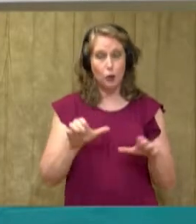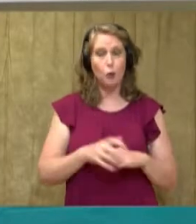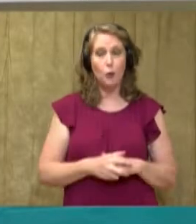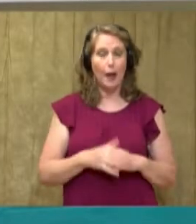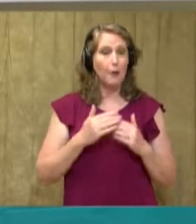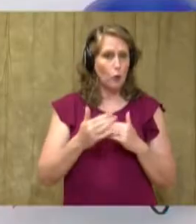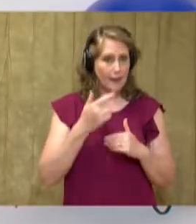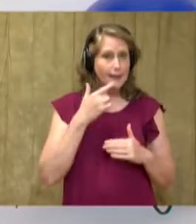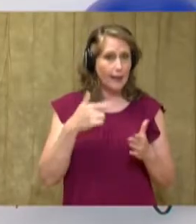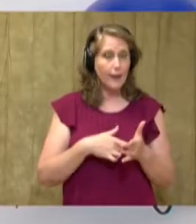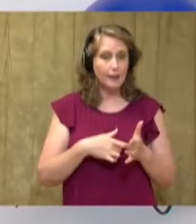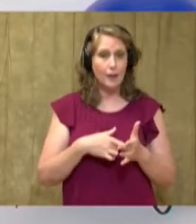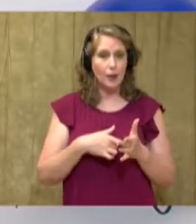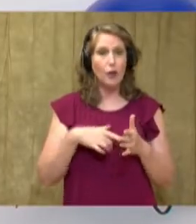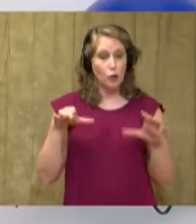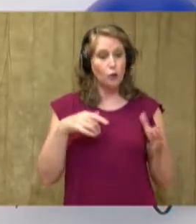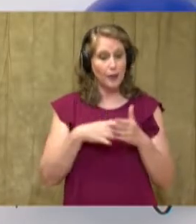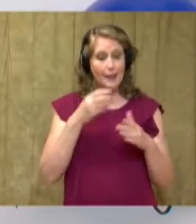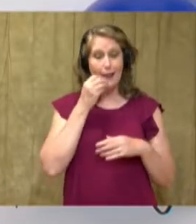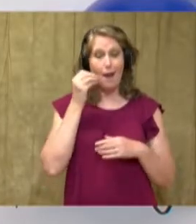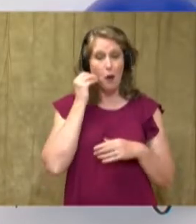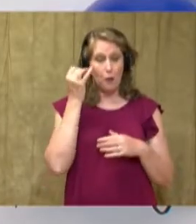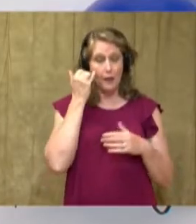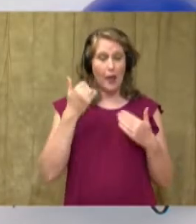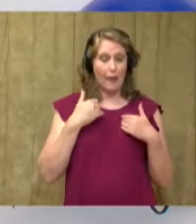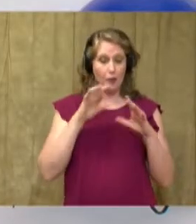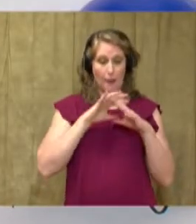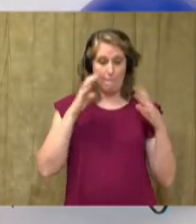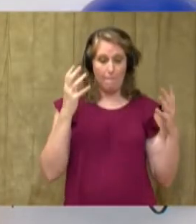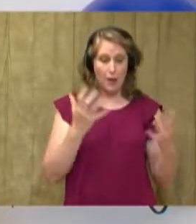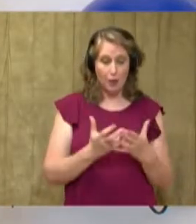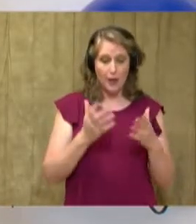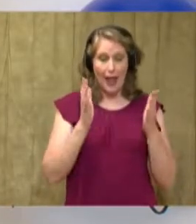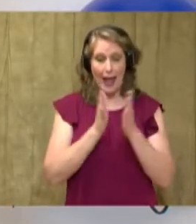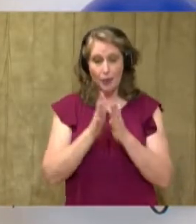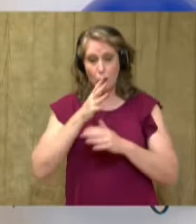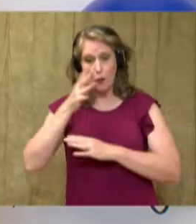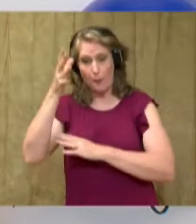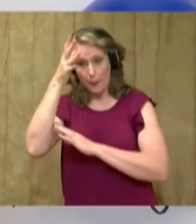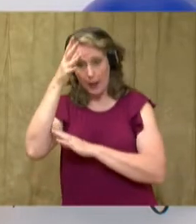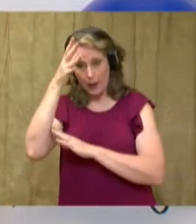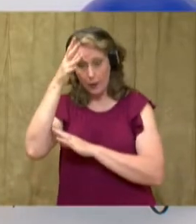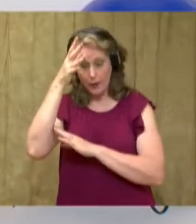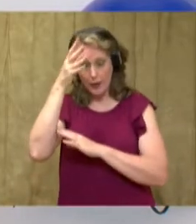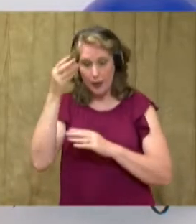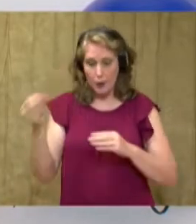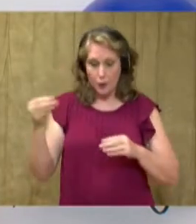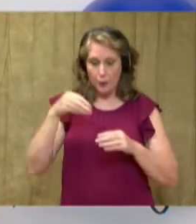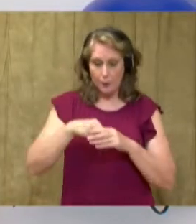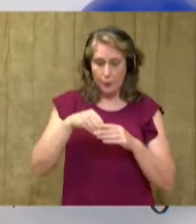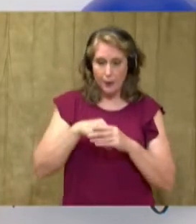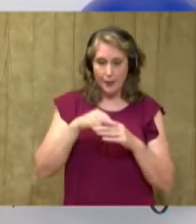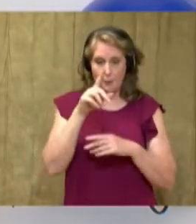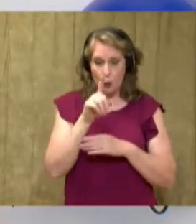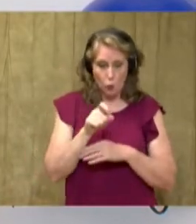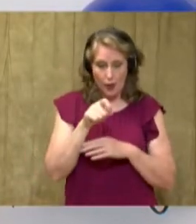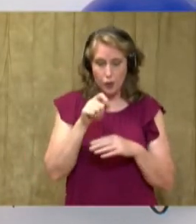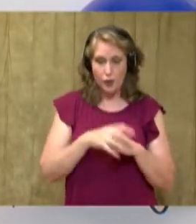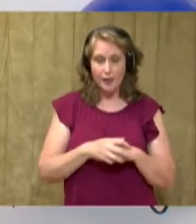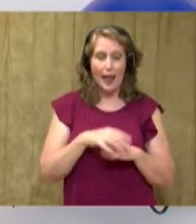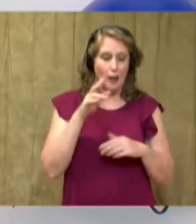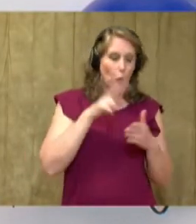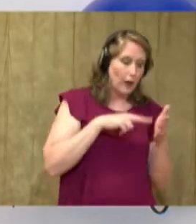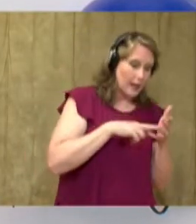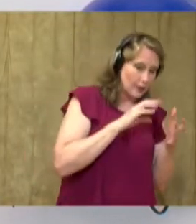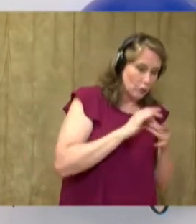say this, but you could do this at home. If you have some balloons, get your parents or whoever to put some comprehension questions after you read a